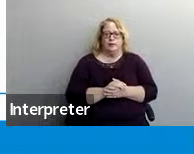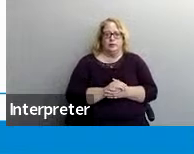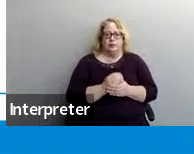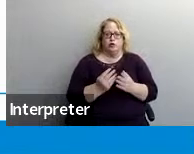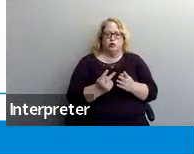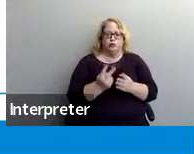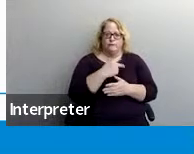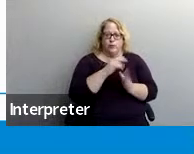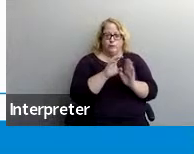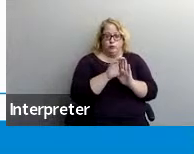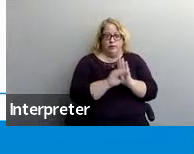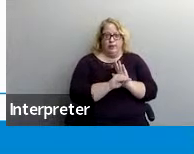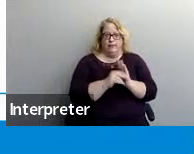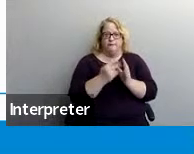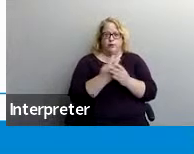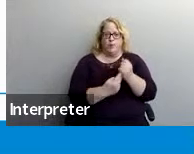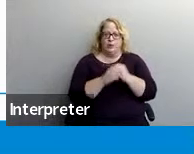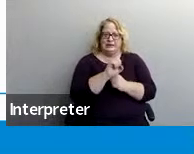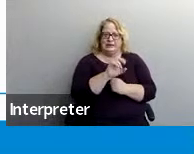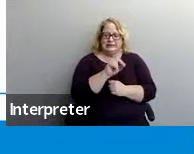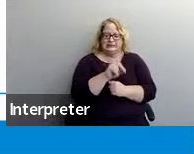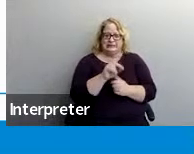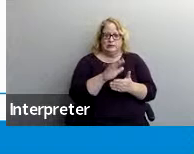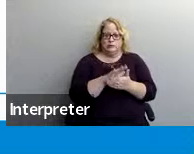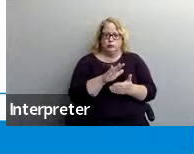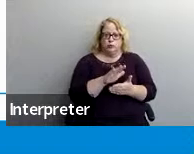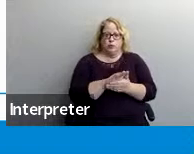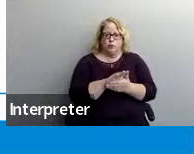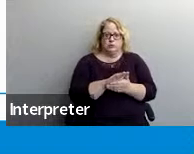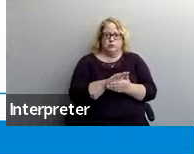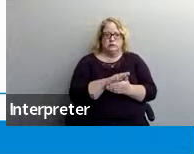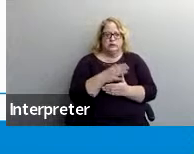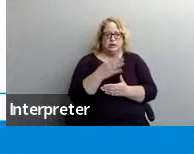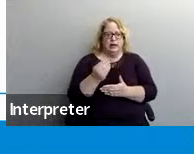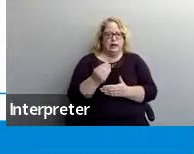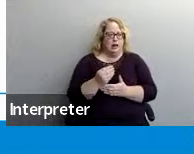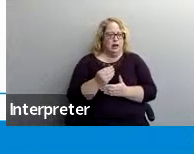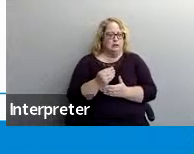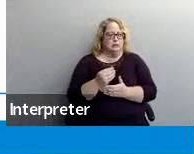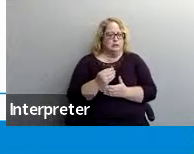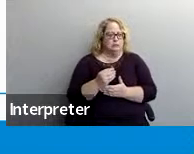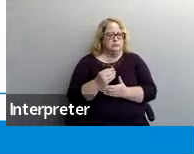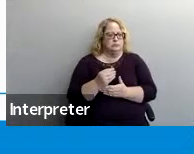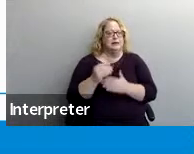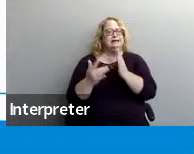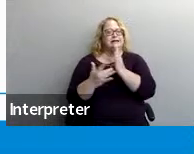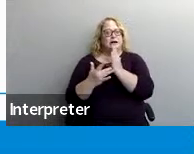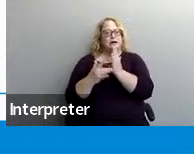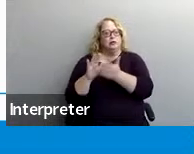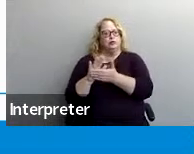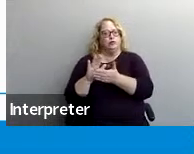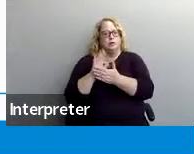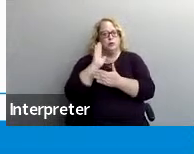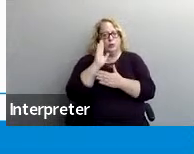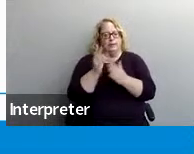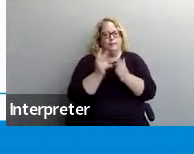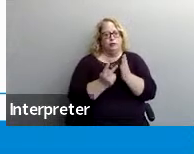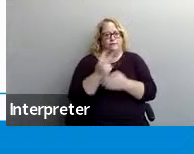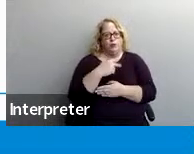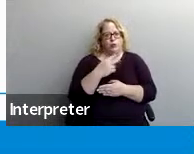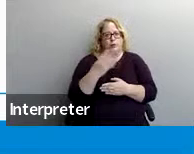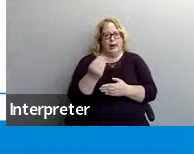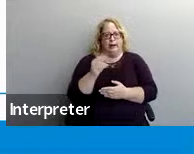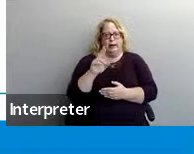curriculum for both the SSD schools and the career and technical schools, that it will be reviewed and updated